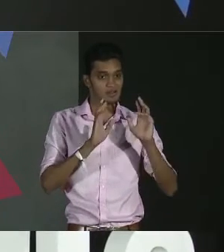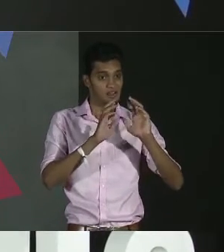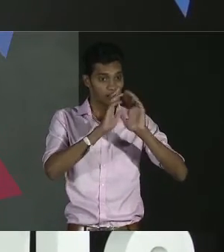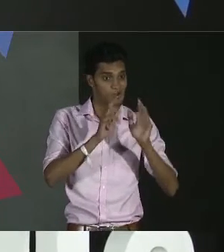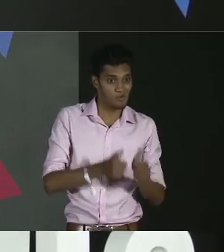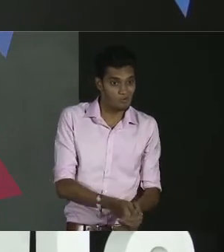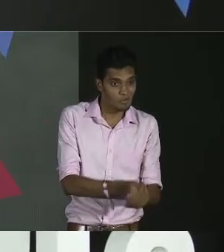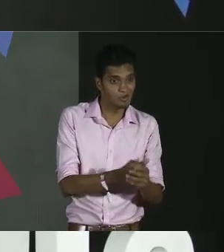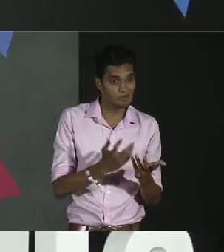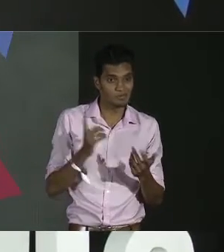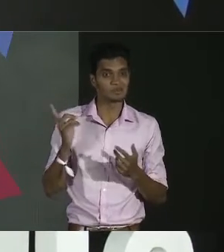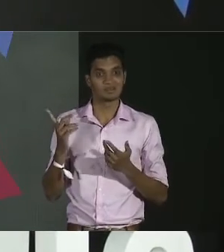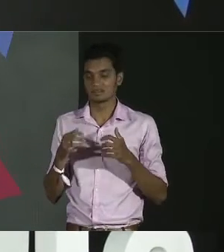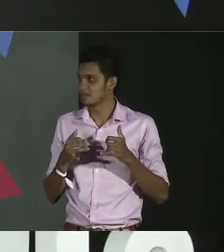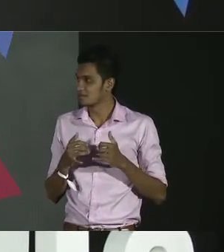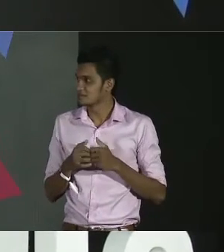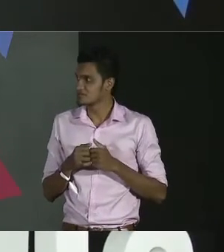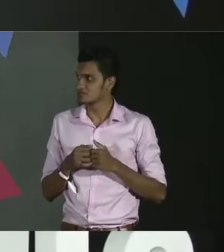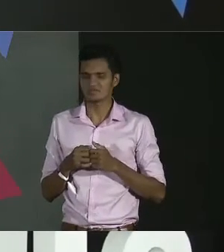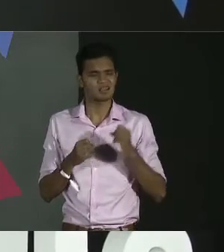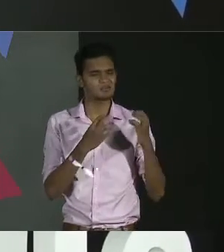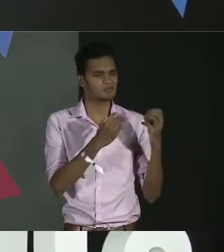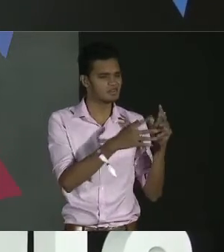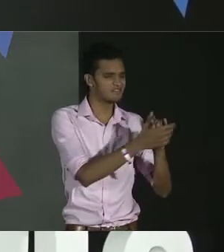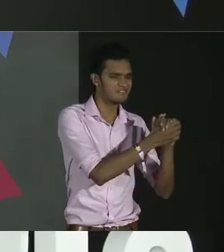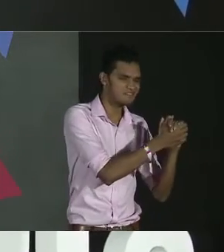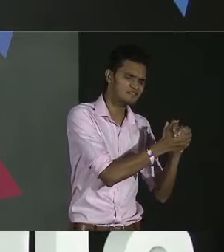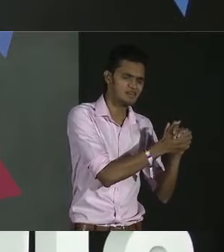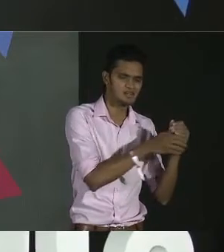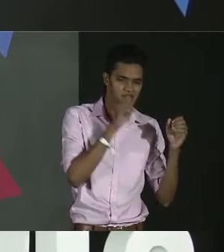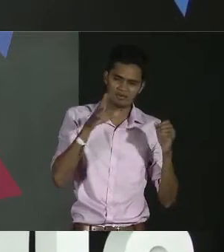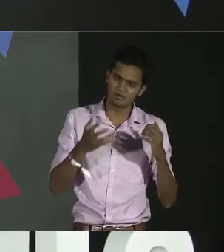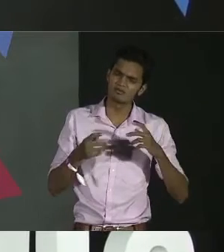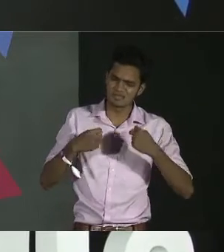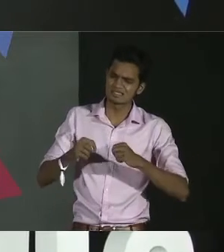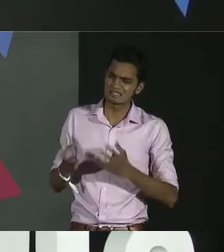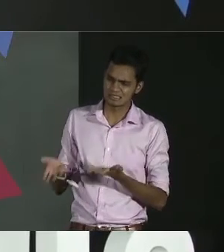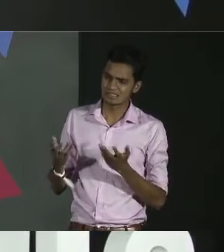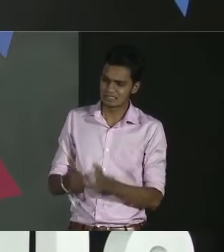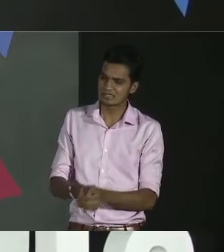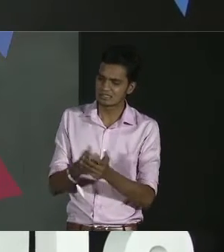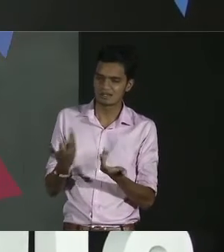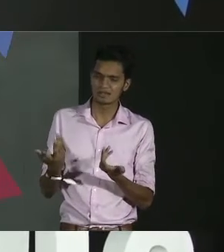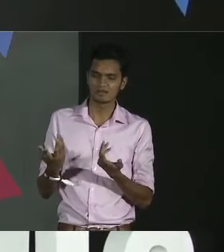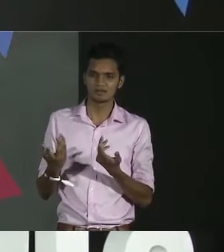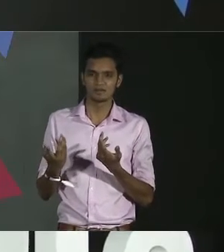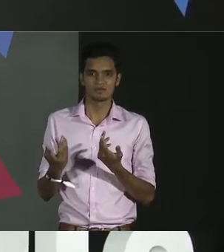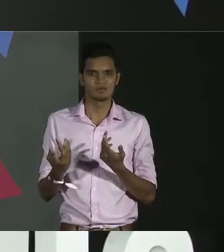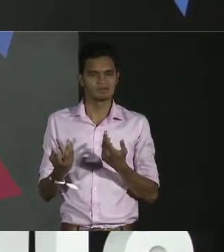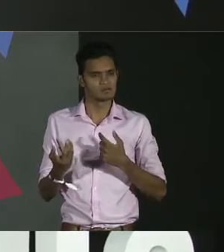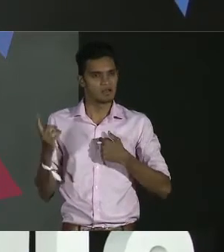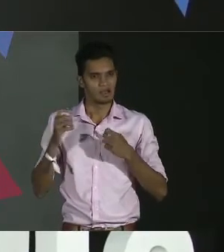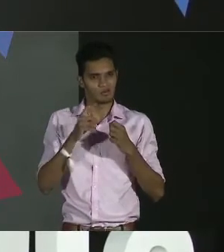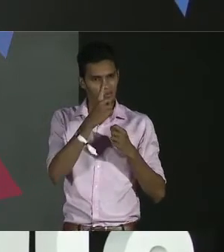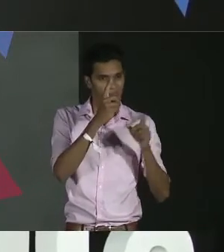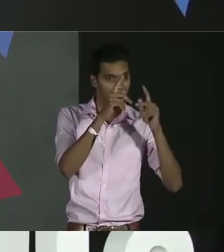related. A lot of my friends encouraged me to try it, but there was one in particular who literally told me to suck it up and do